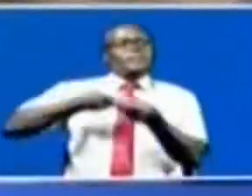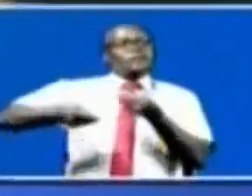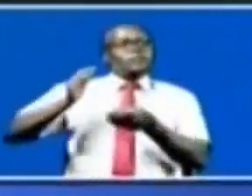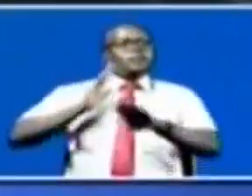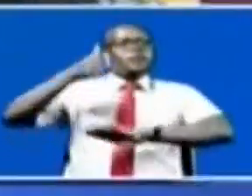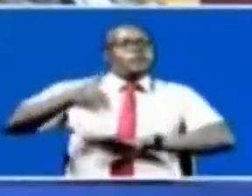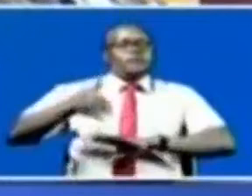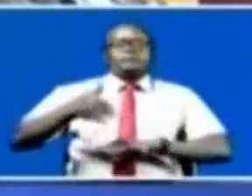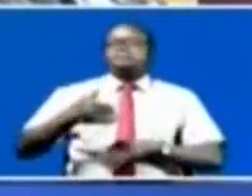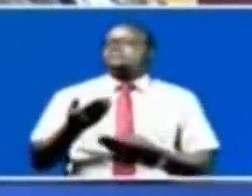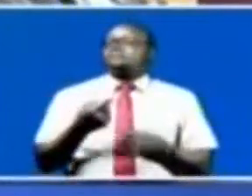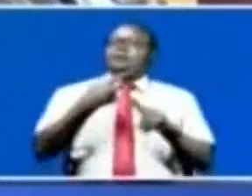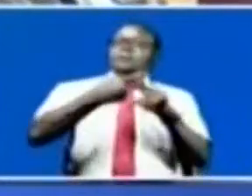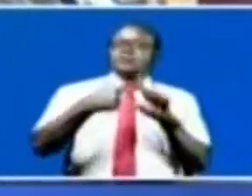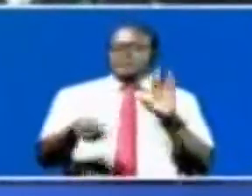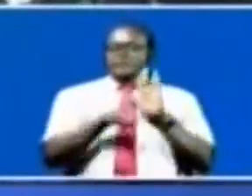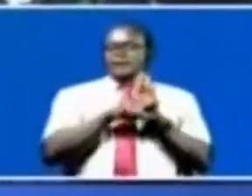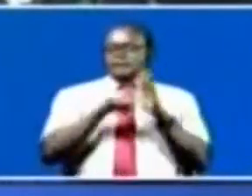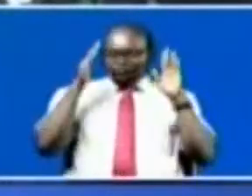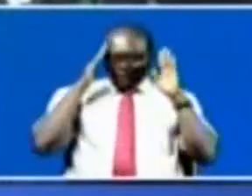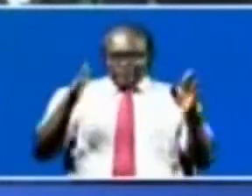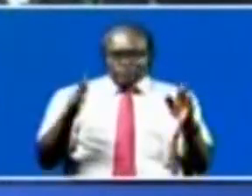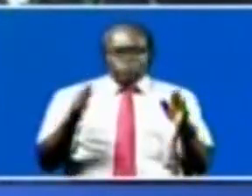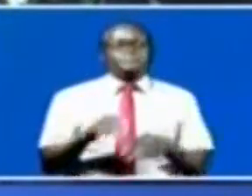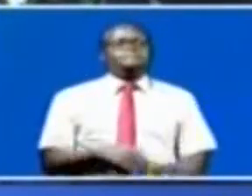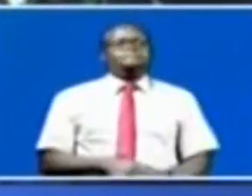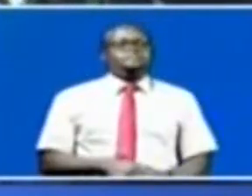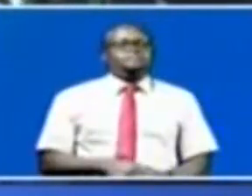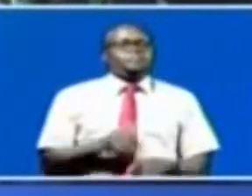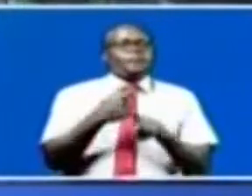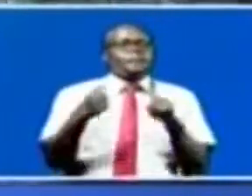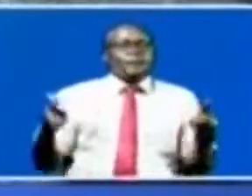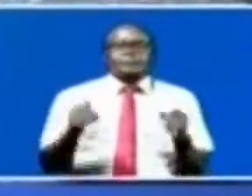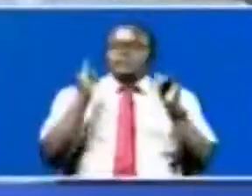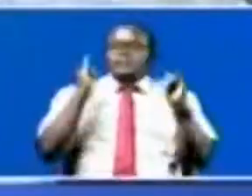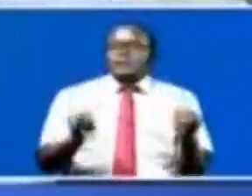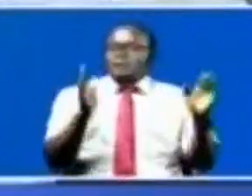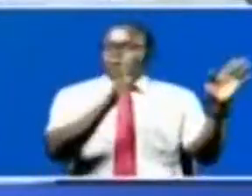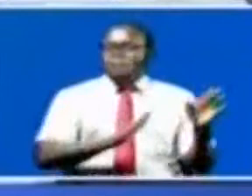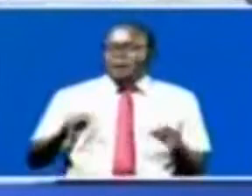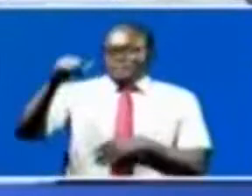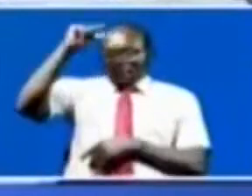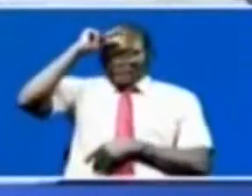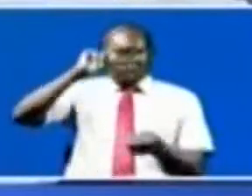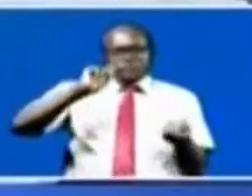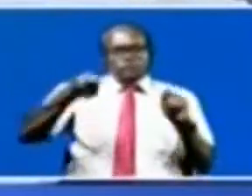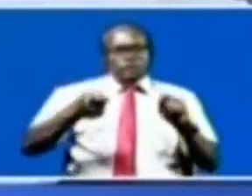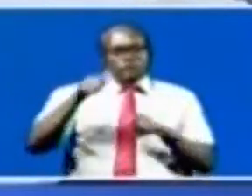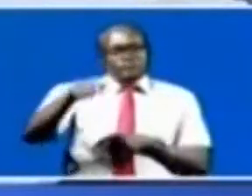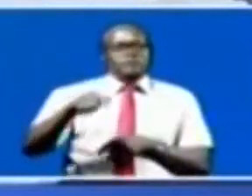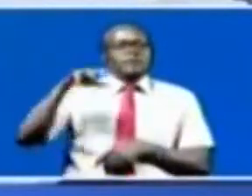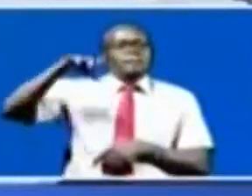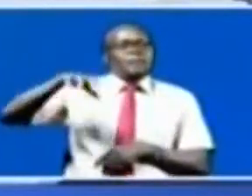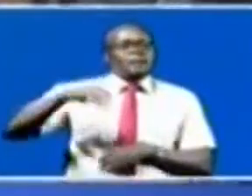time attracted both positive and negative attention in equal measure. But the latest plan by the government to rid the city of the popular